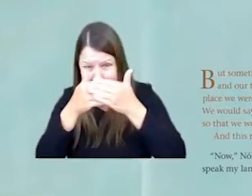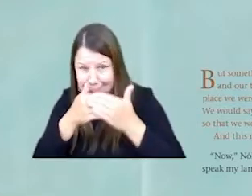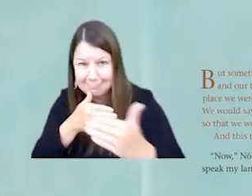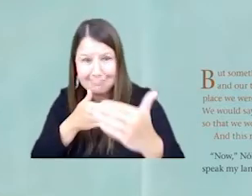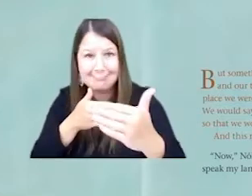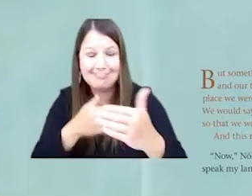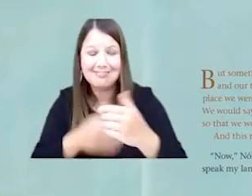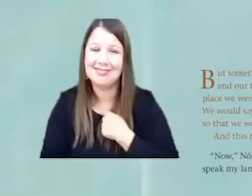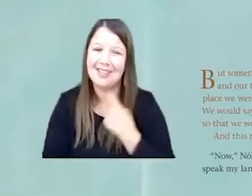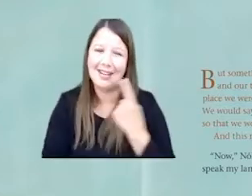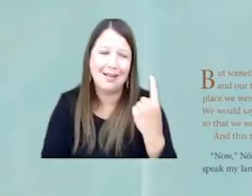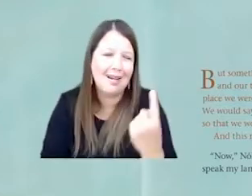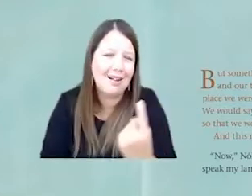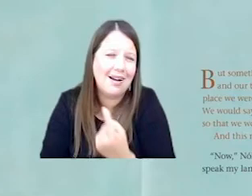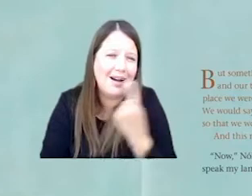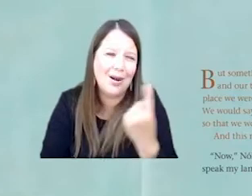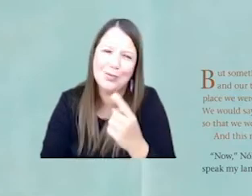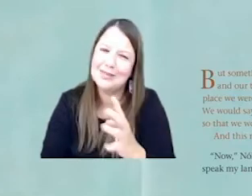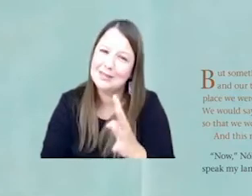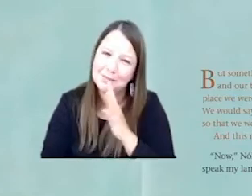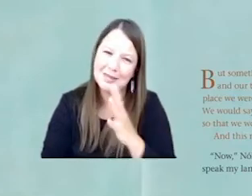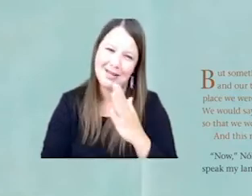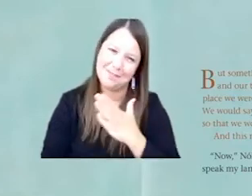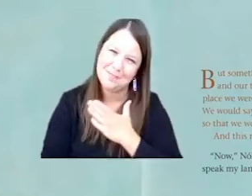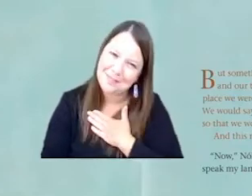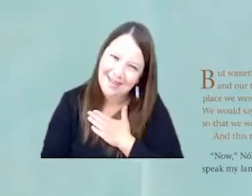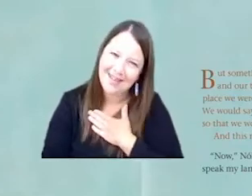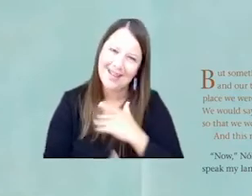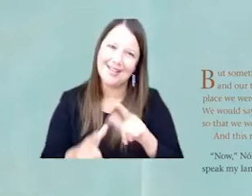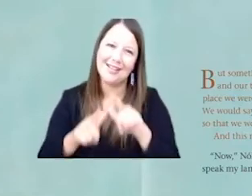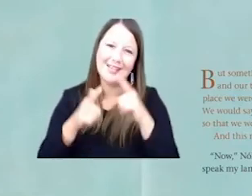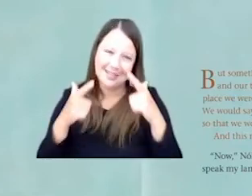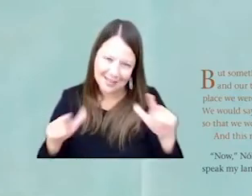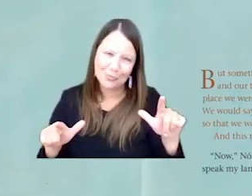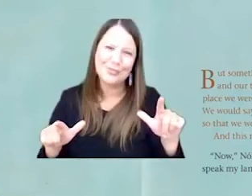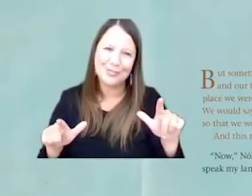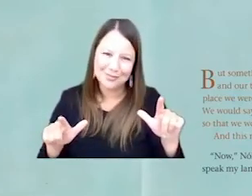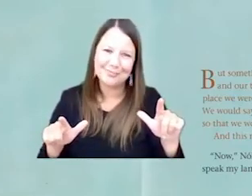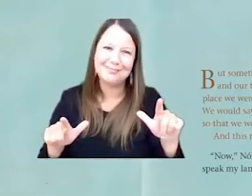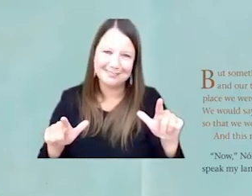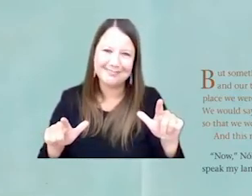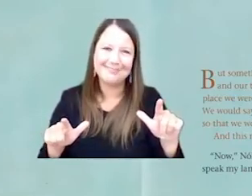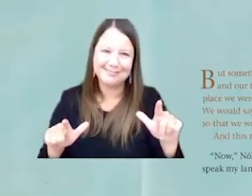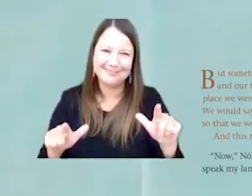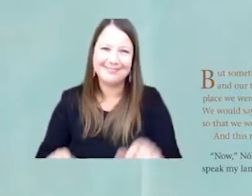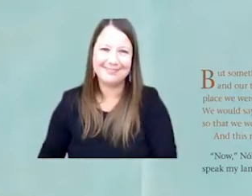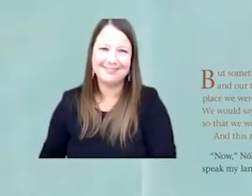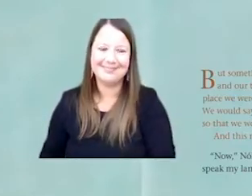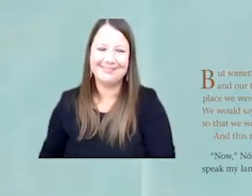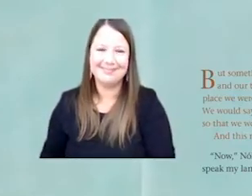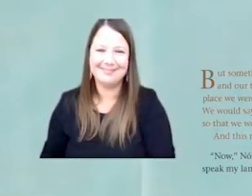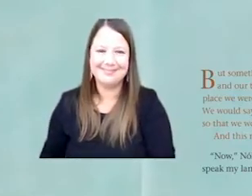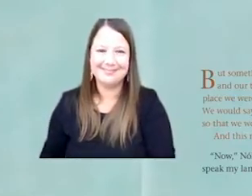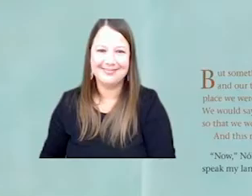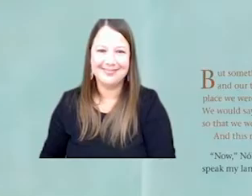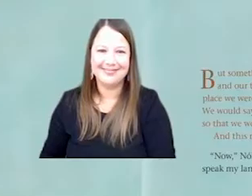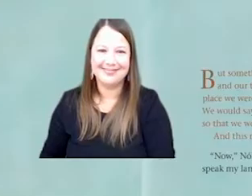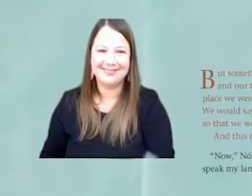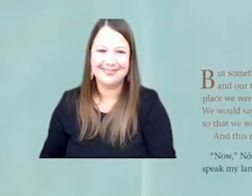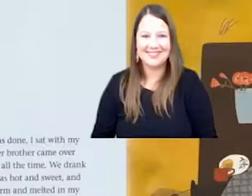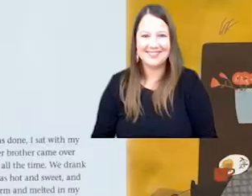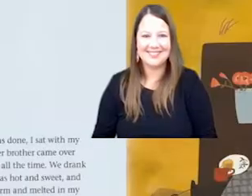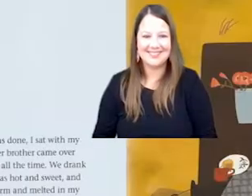Now, Nookum said, I always speak my language.